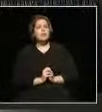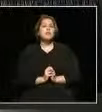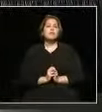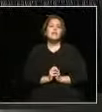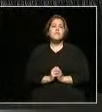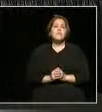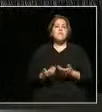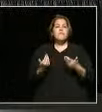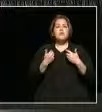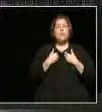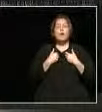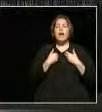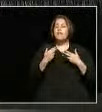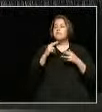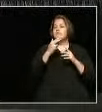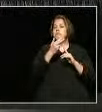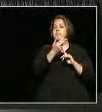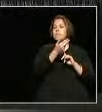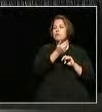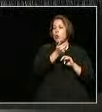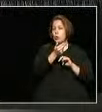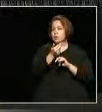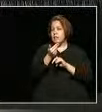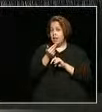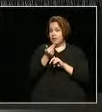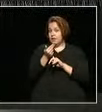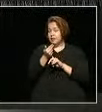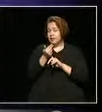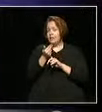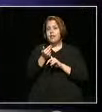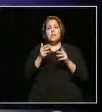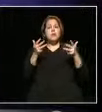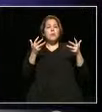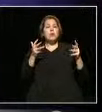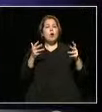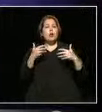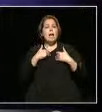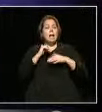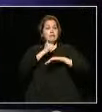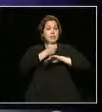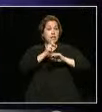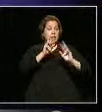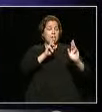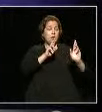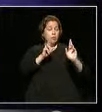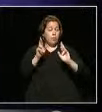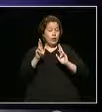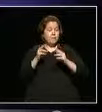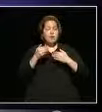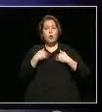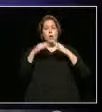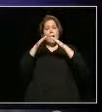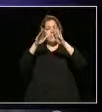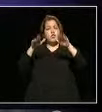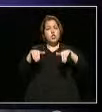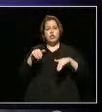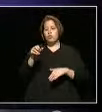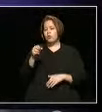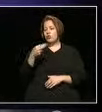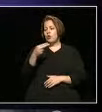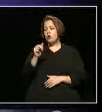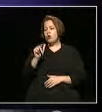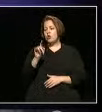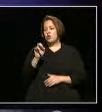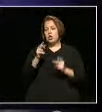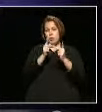have hotels that we already have at the ready. We have shelter facilities for